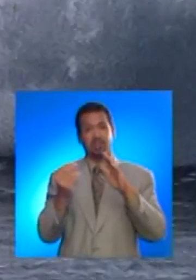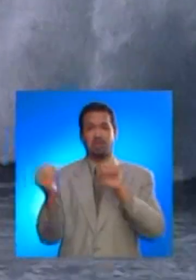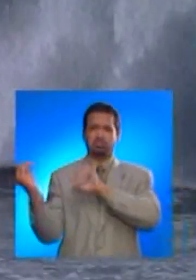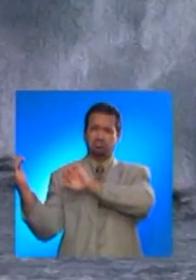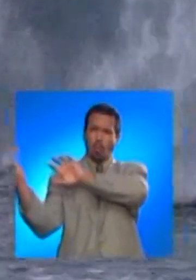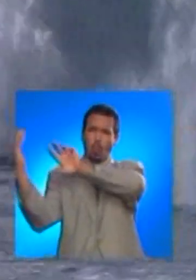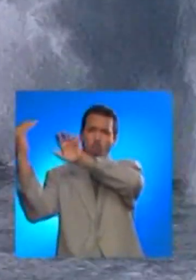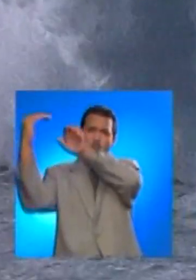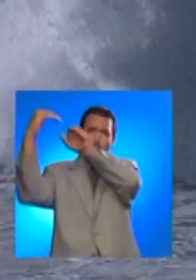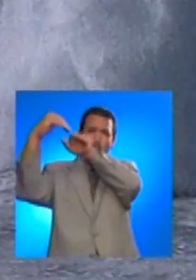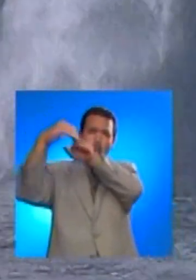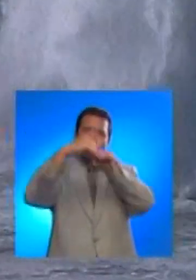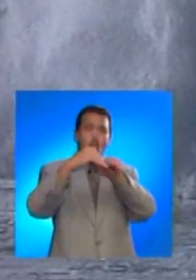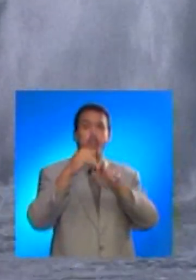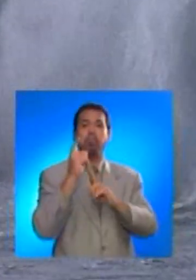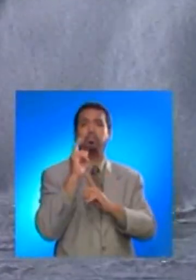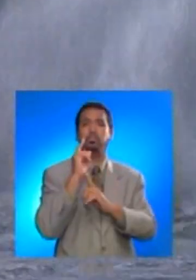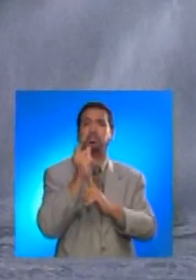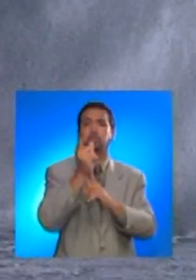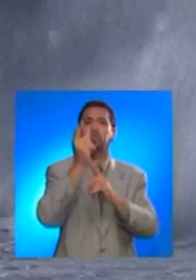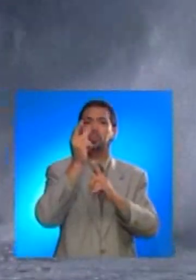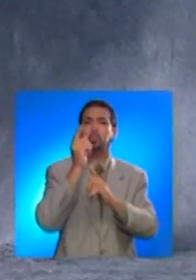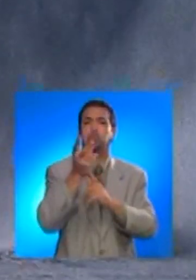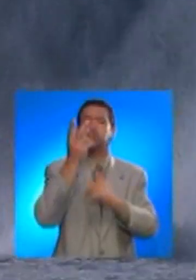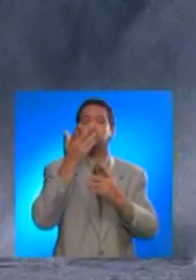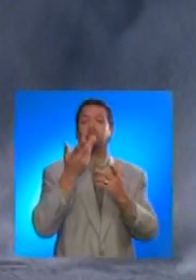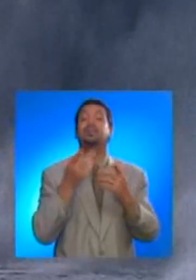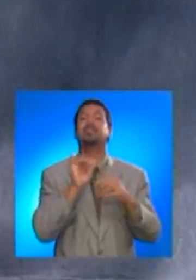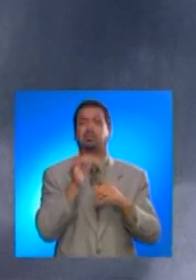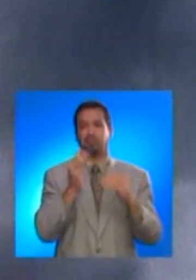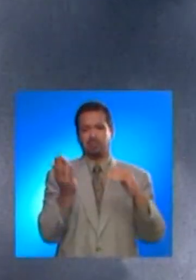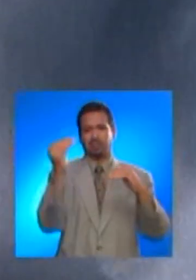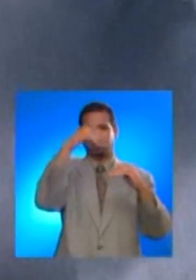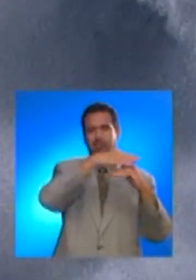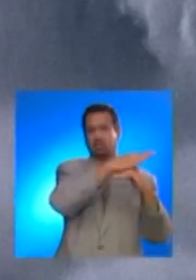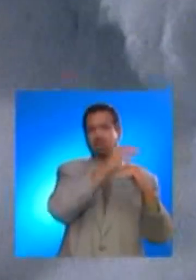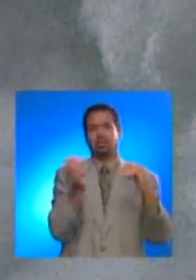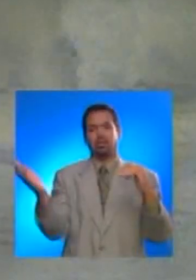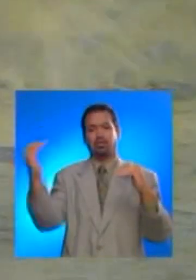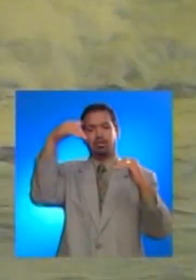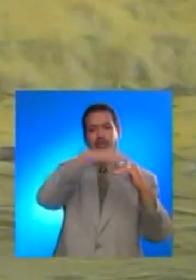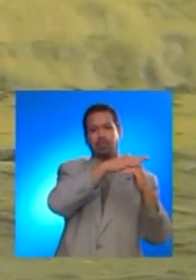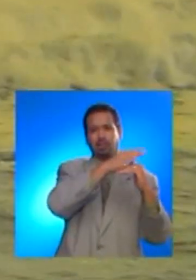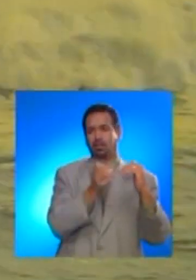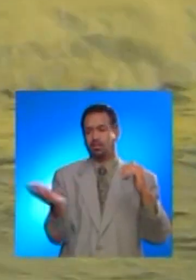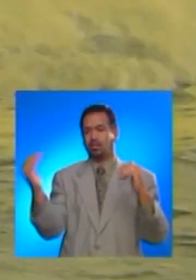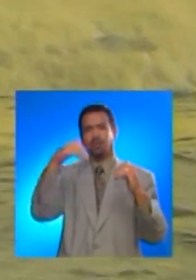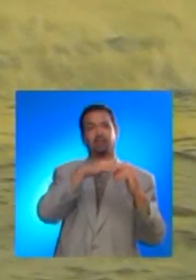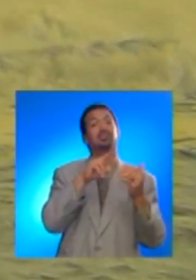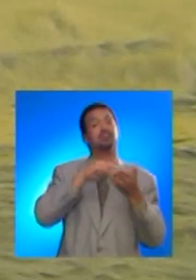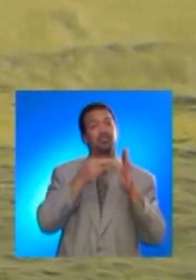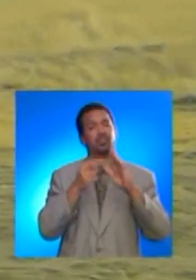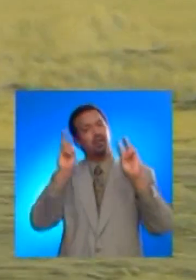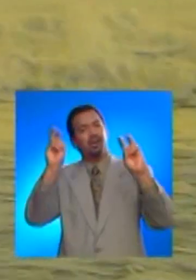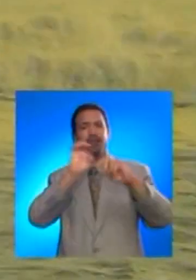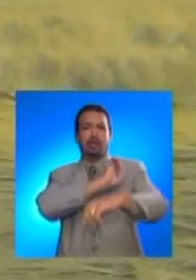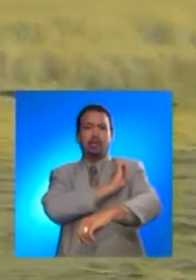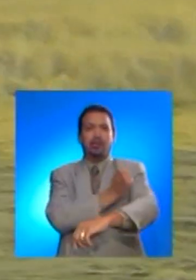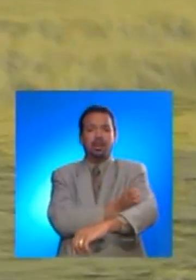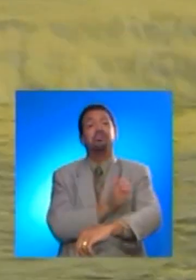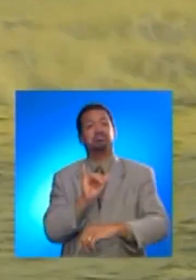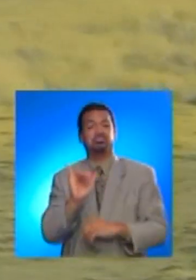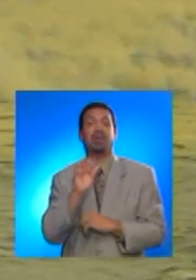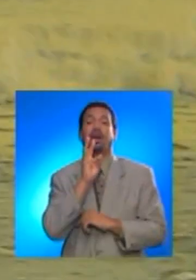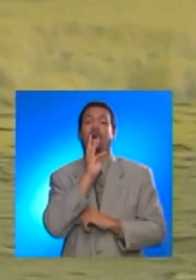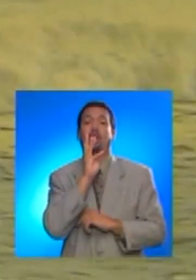in the same direction for several minutes. This, combined with the distance between waves, makes water volume and energy